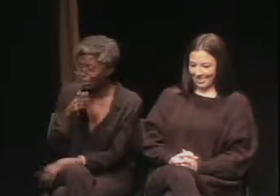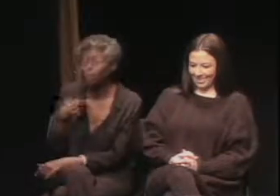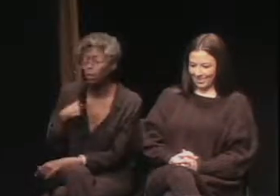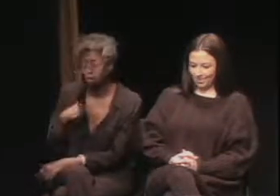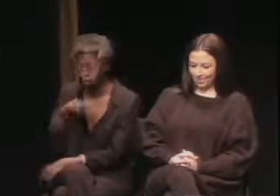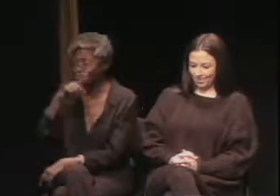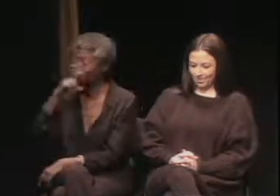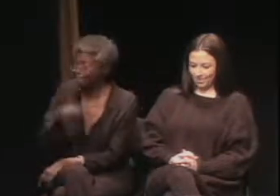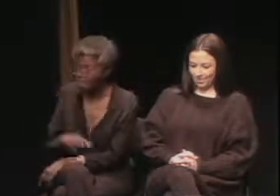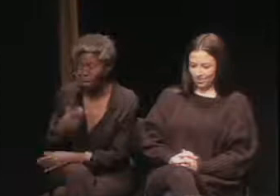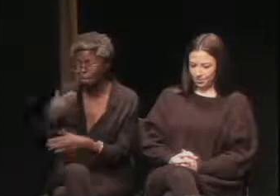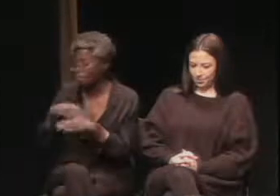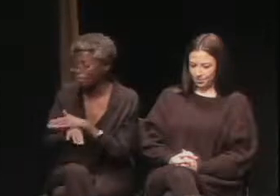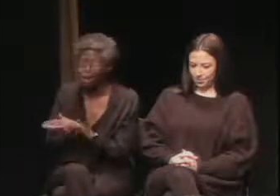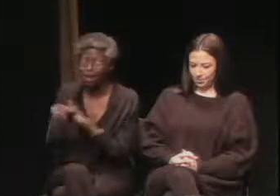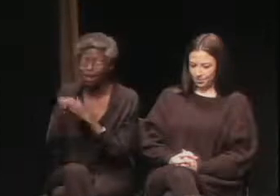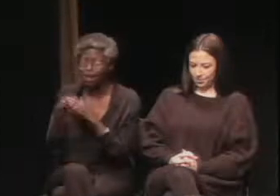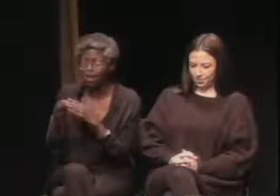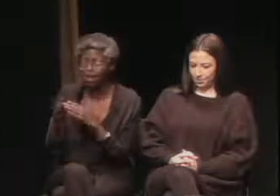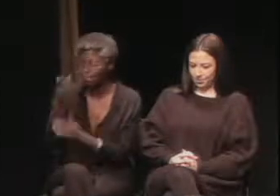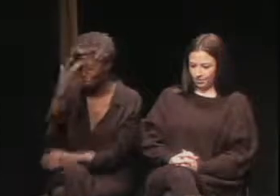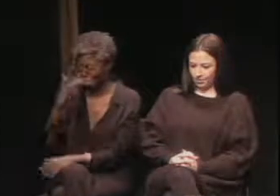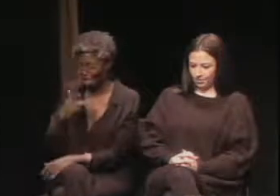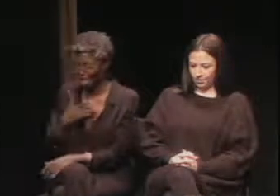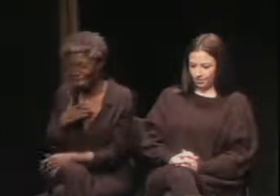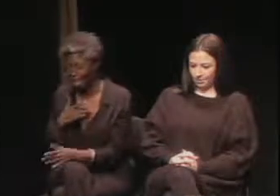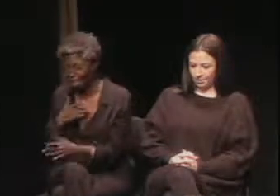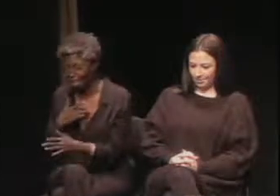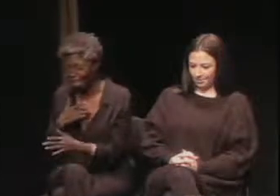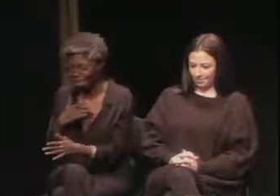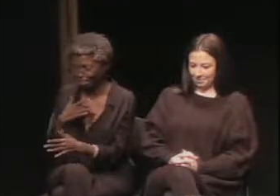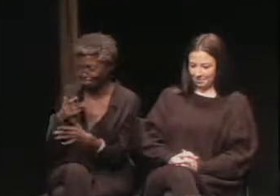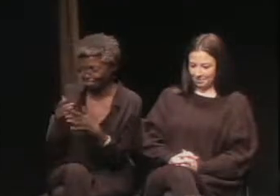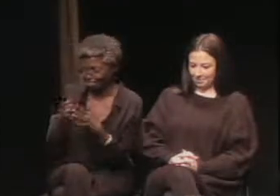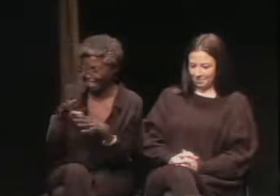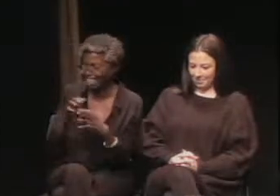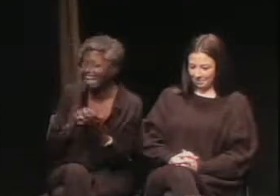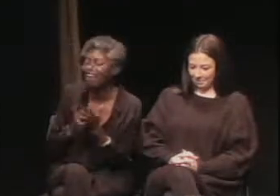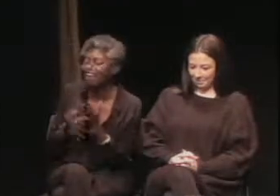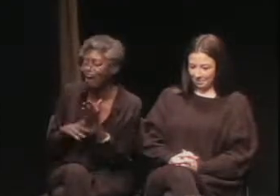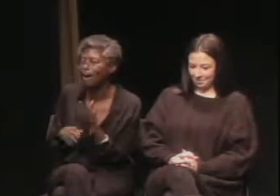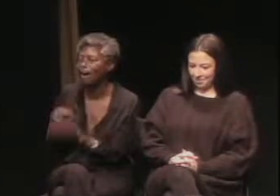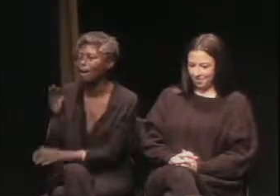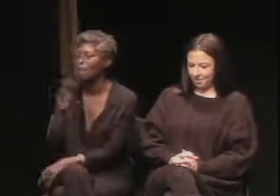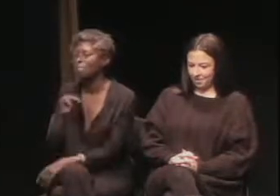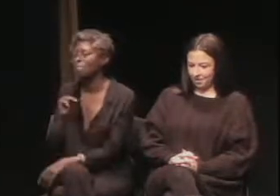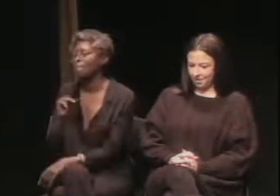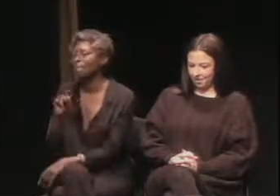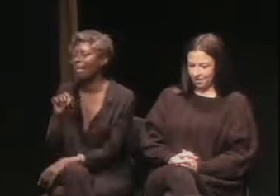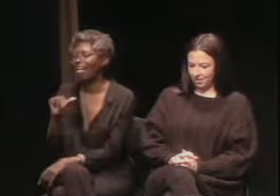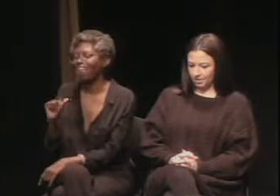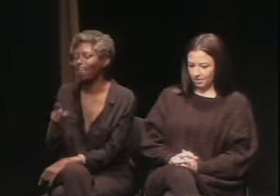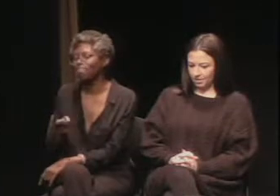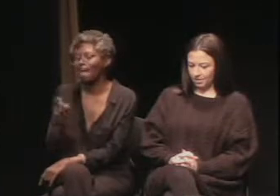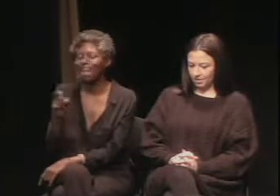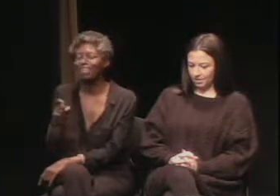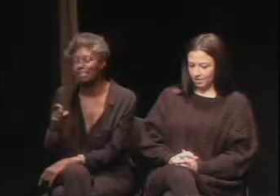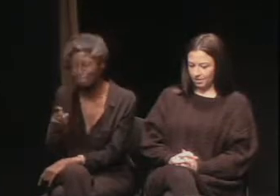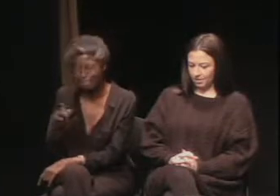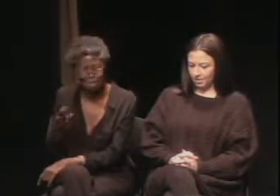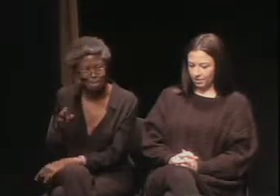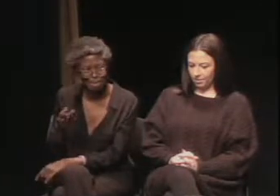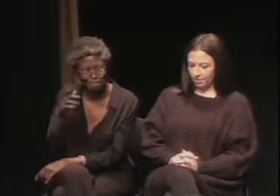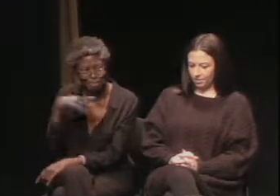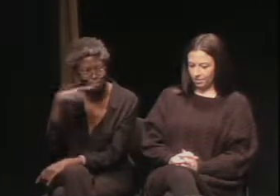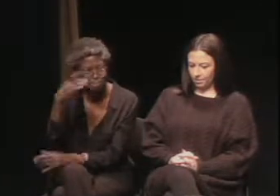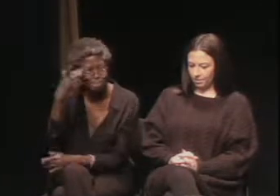We was buying a birthday cake on Malcolm X's birthday. Yes, I saw that in the book. That was fantastic. My mother said she could tell you God is my witness because